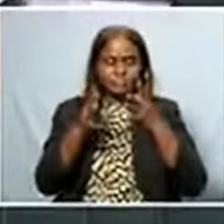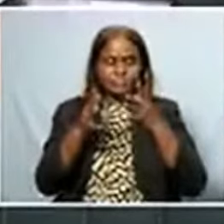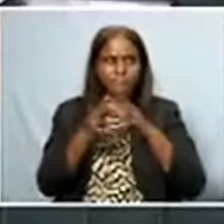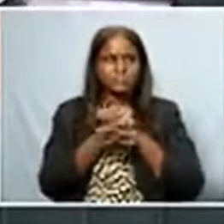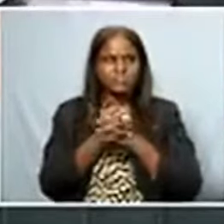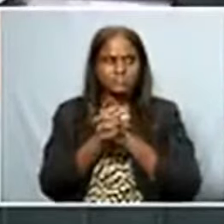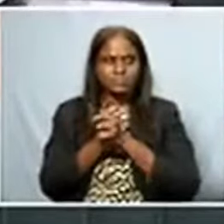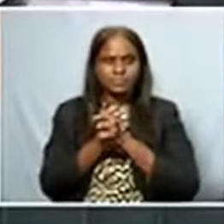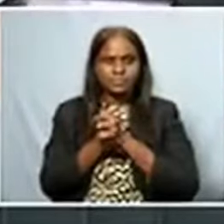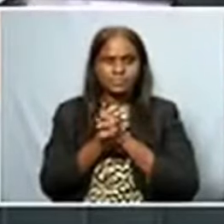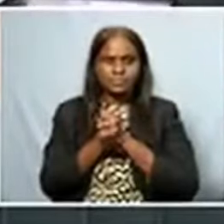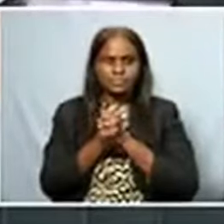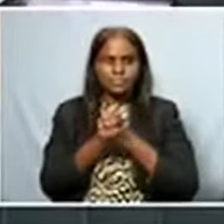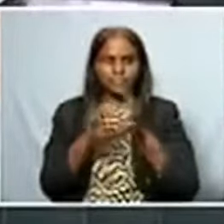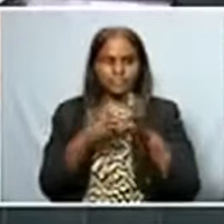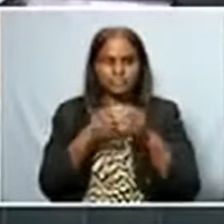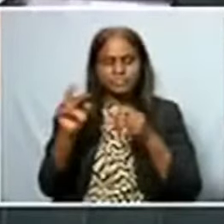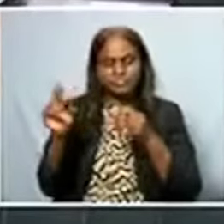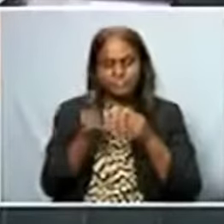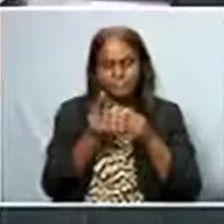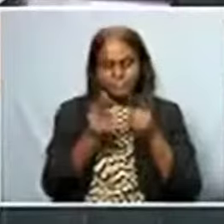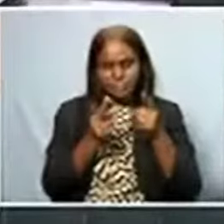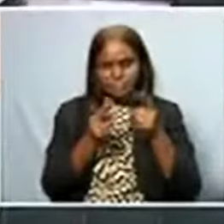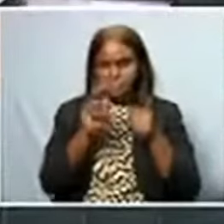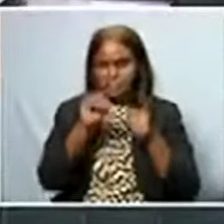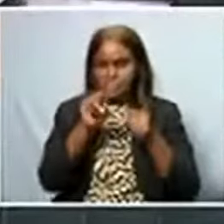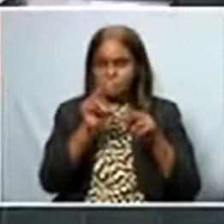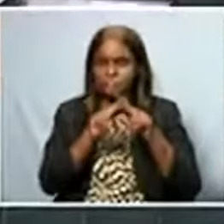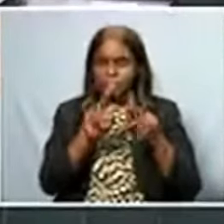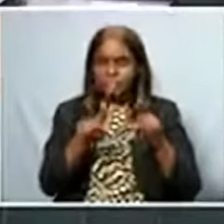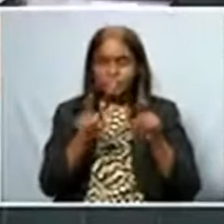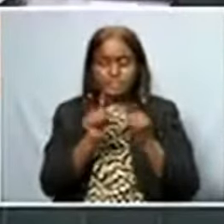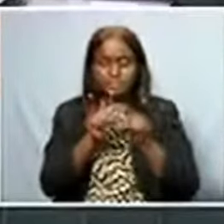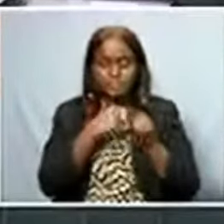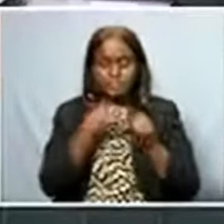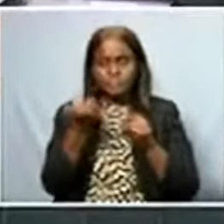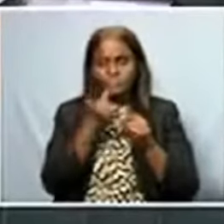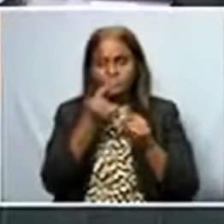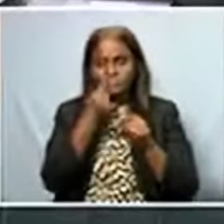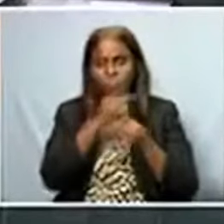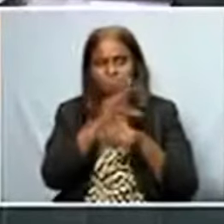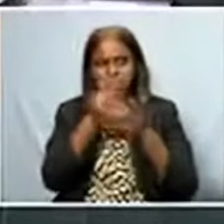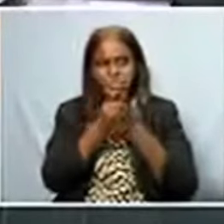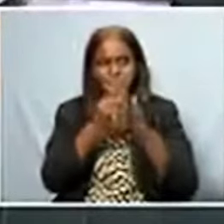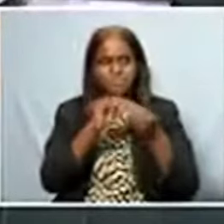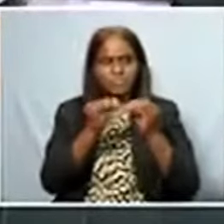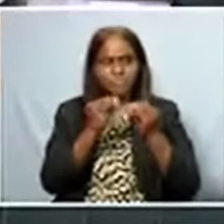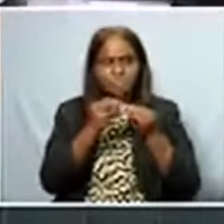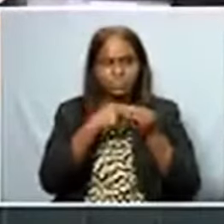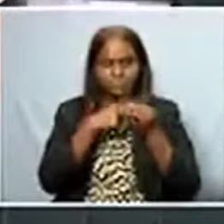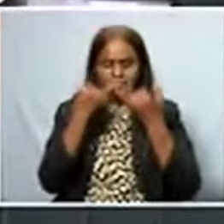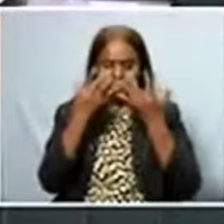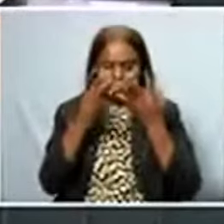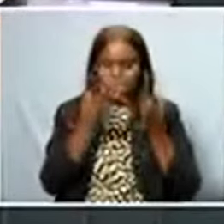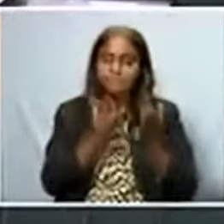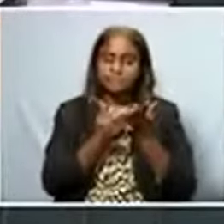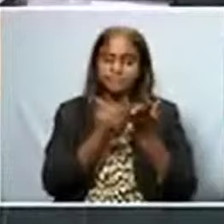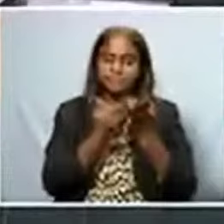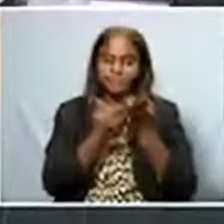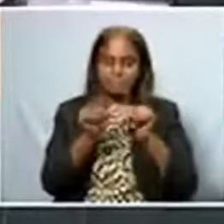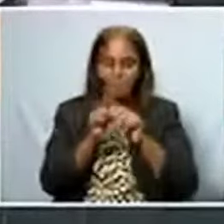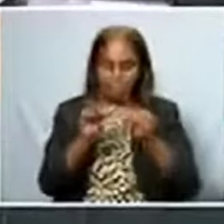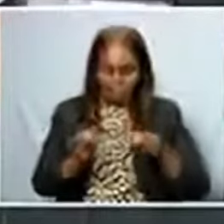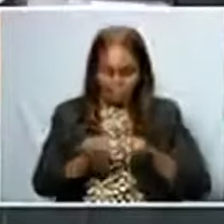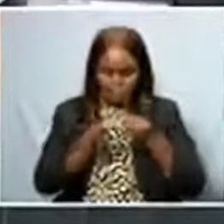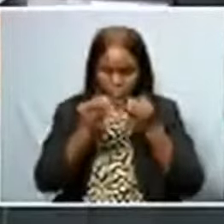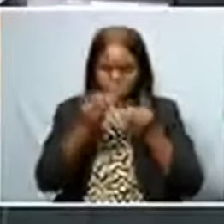unsubstantiated. I'm reversing them, Mr. Chairman. I am saying all those figures I mentioned, a